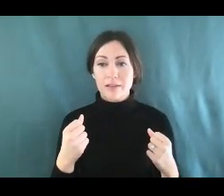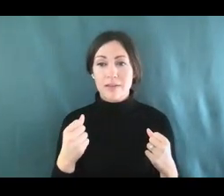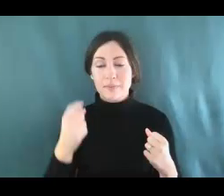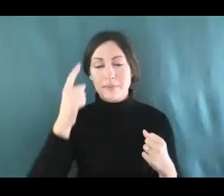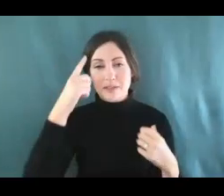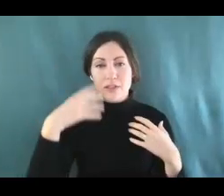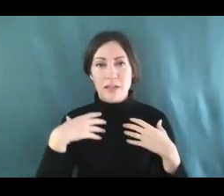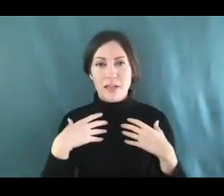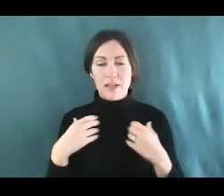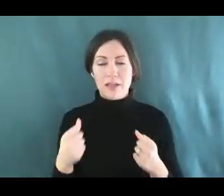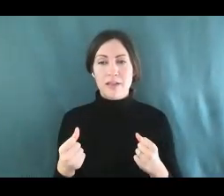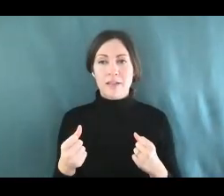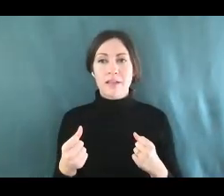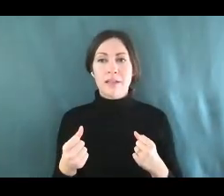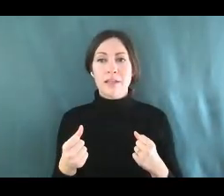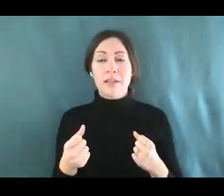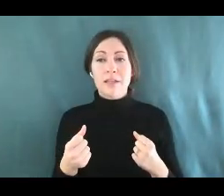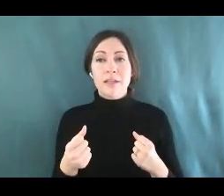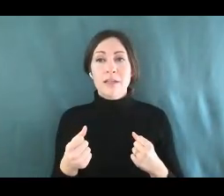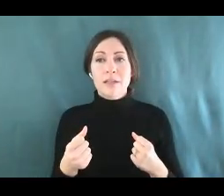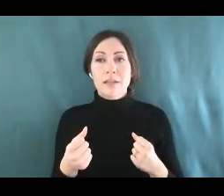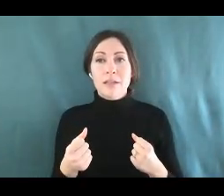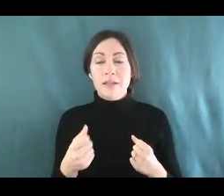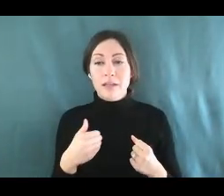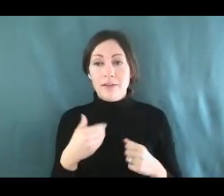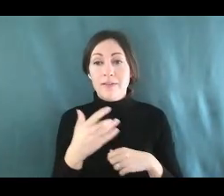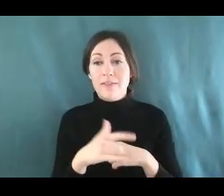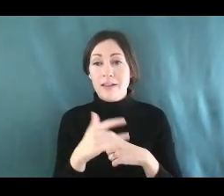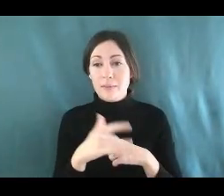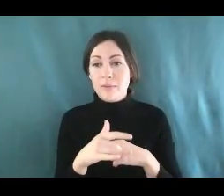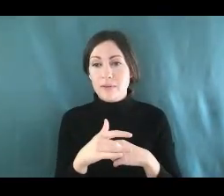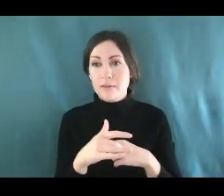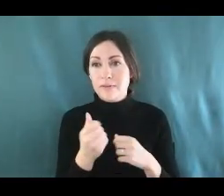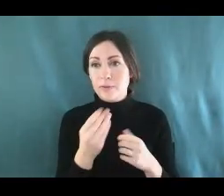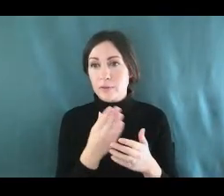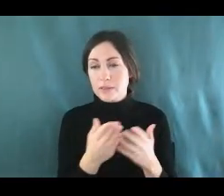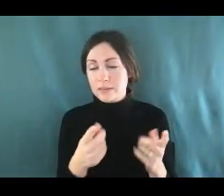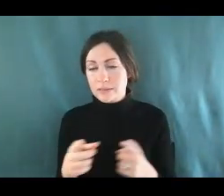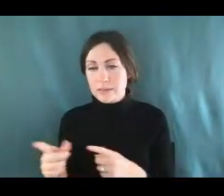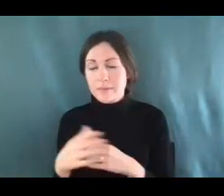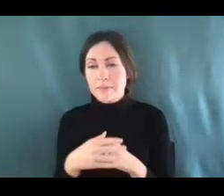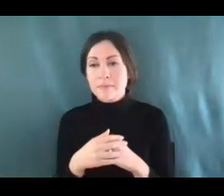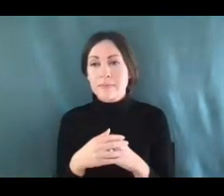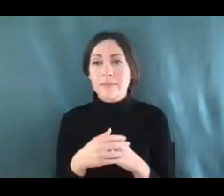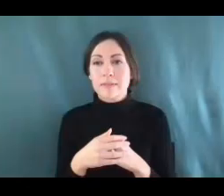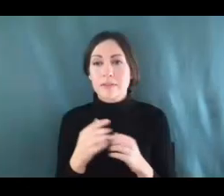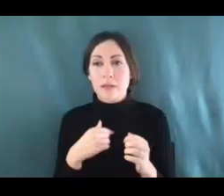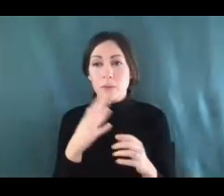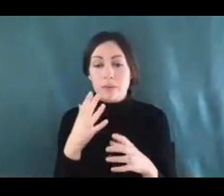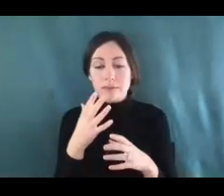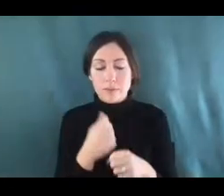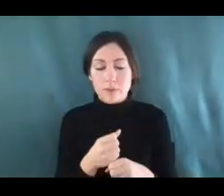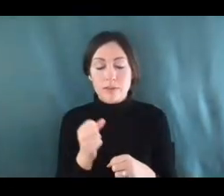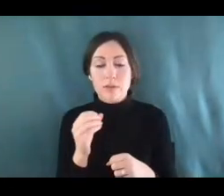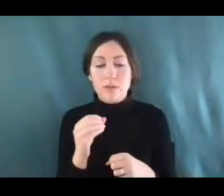health, there are quite a few things going on. I'm just going to summarize and go in layers.